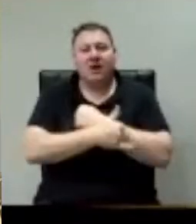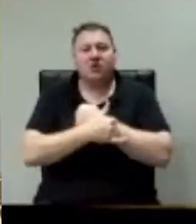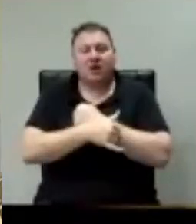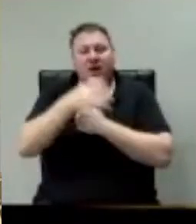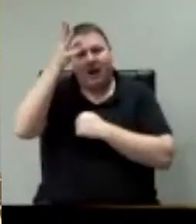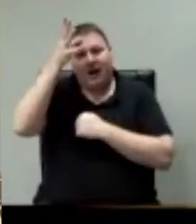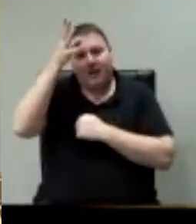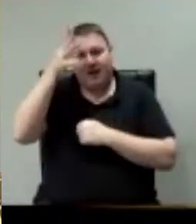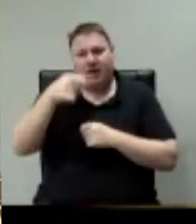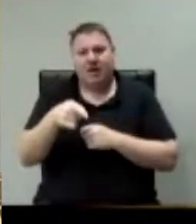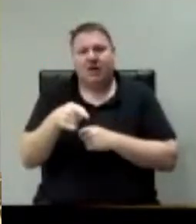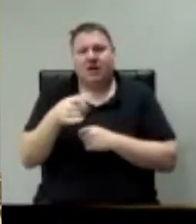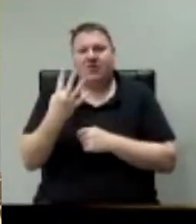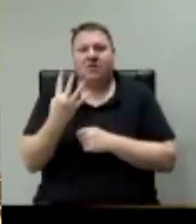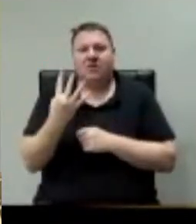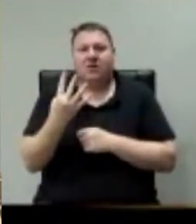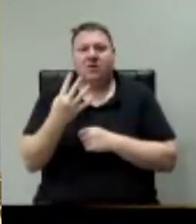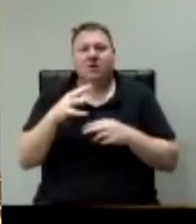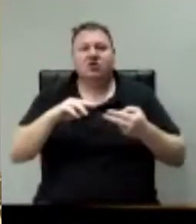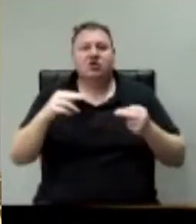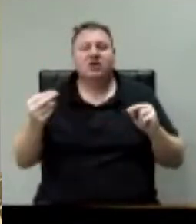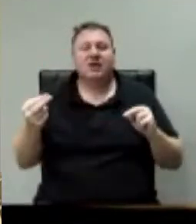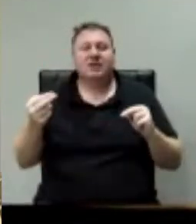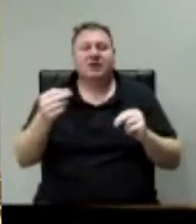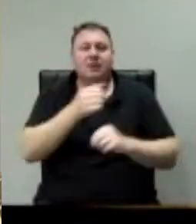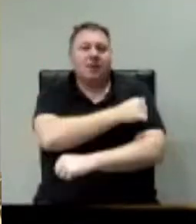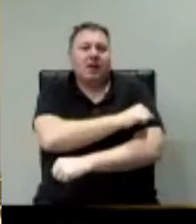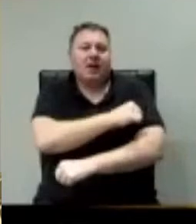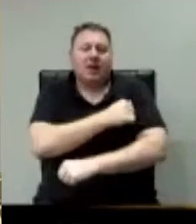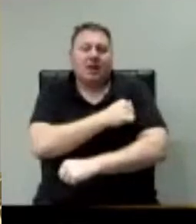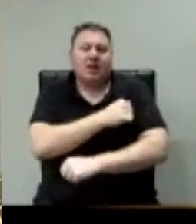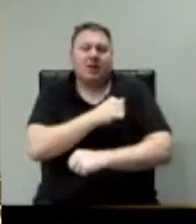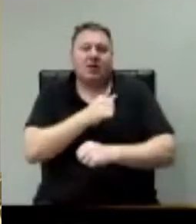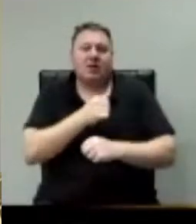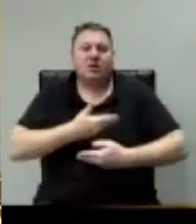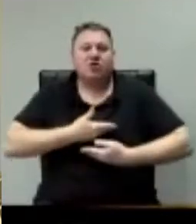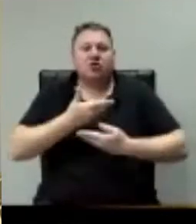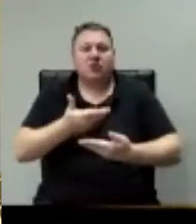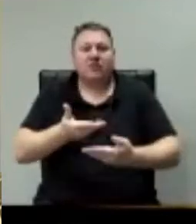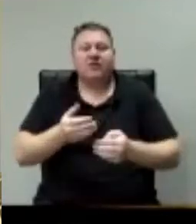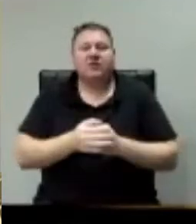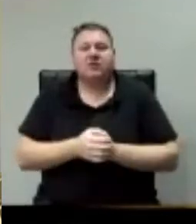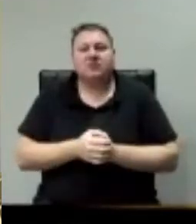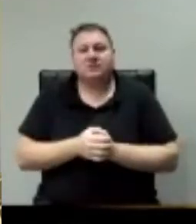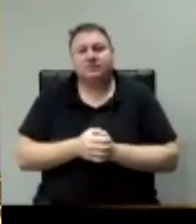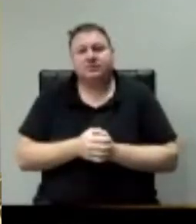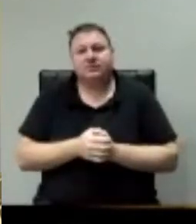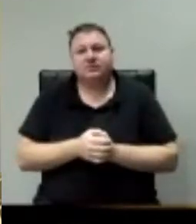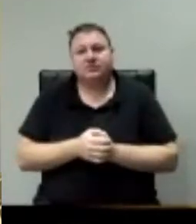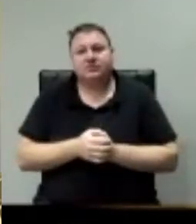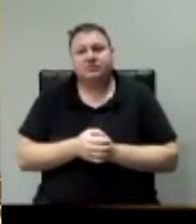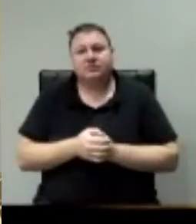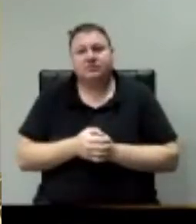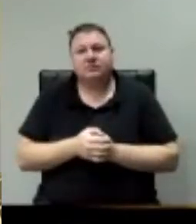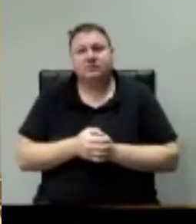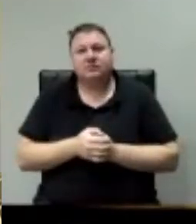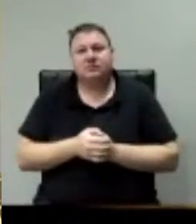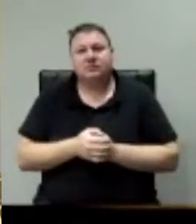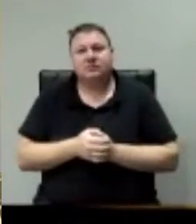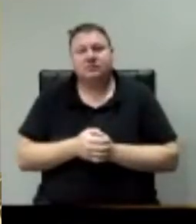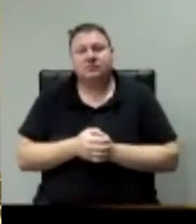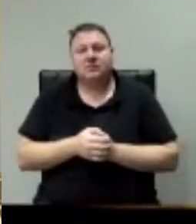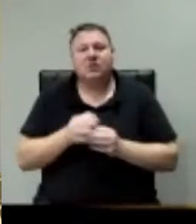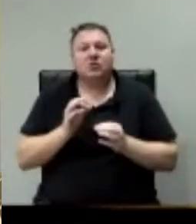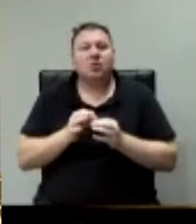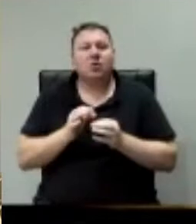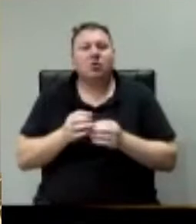academic ones at that do genetic medical provide genetic medical services. And they are supposed to